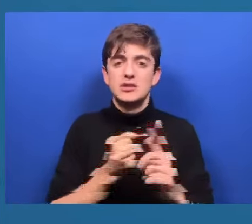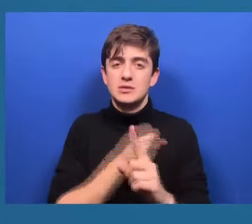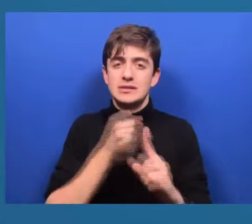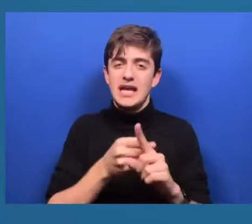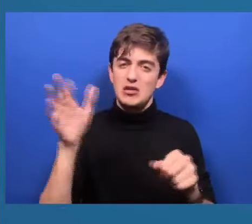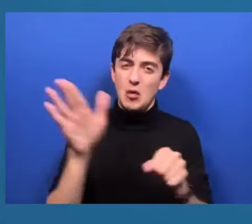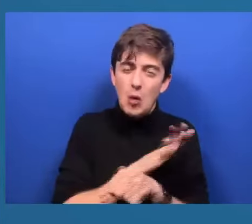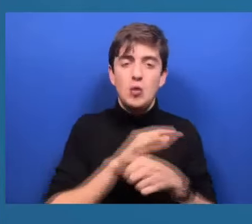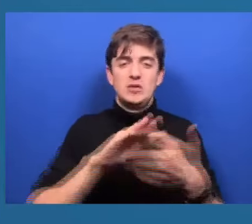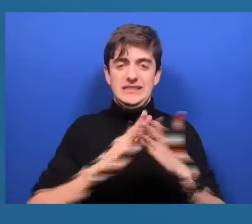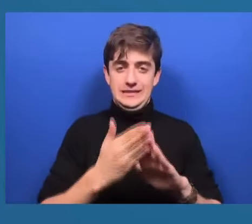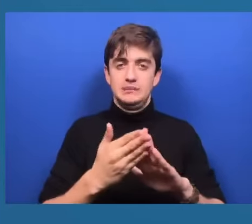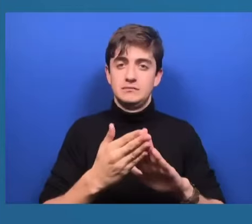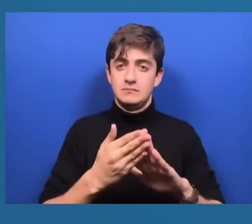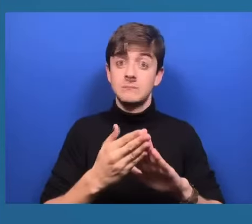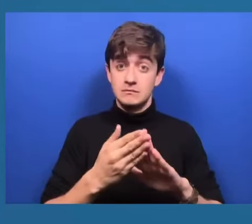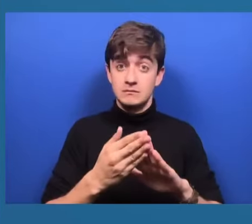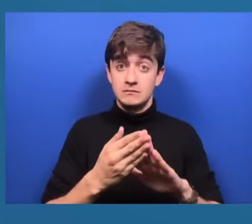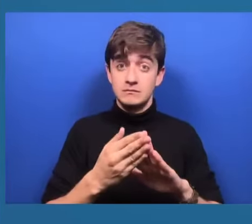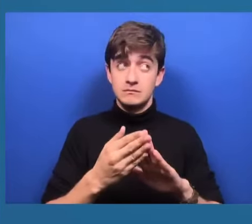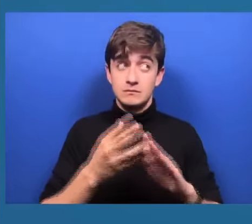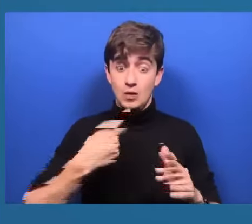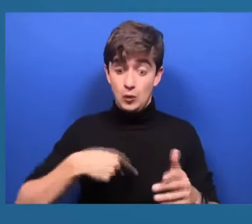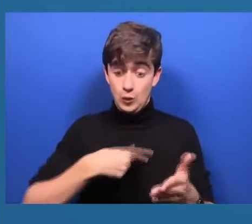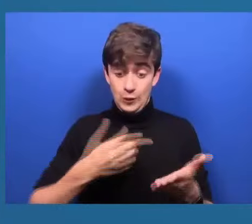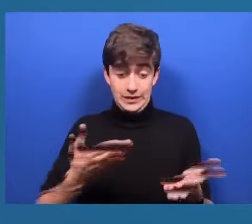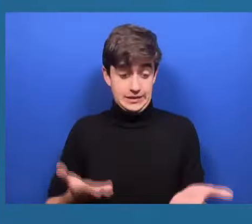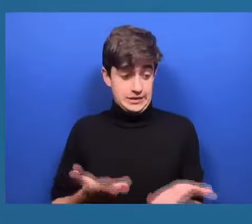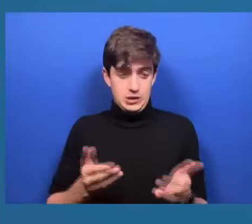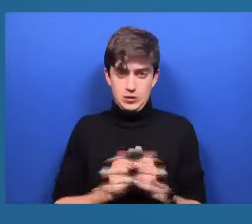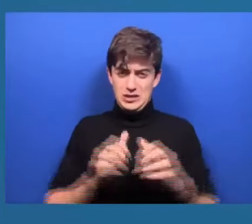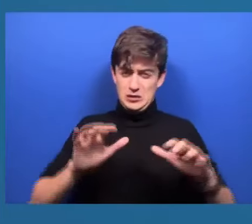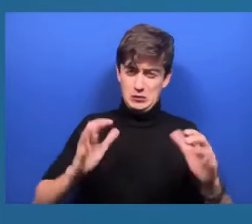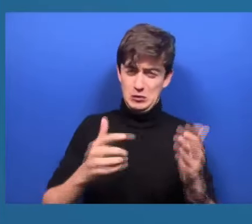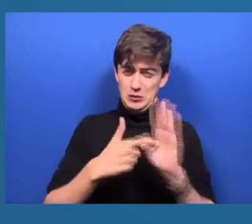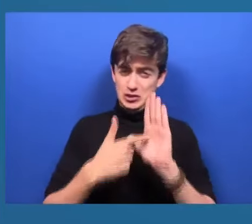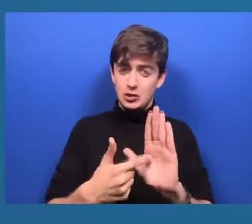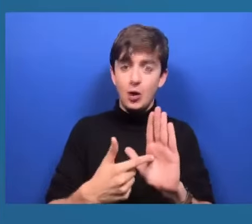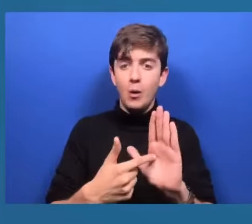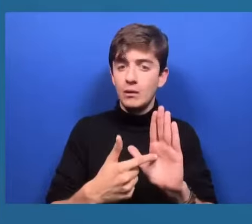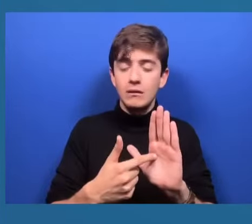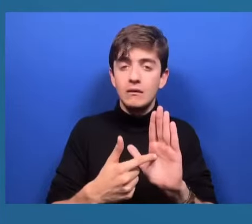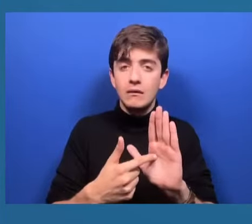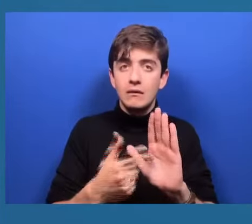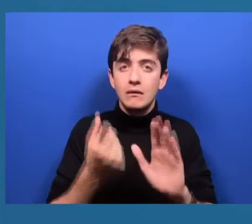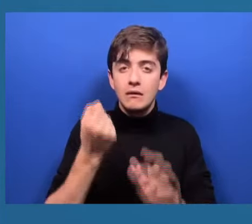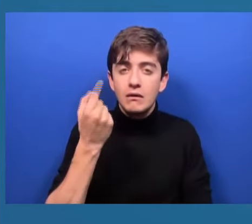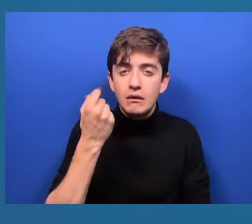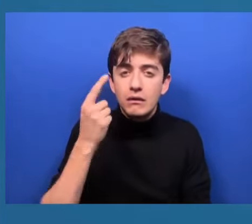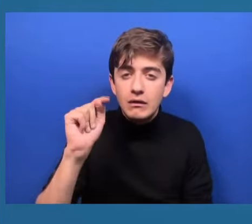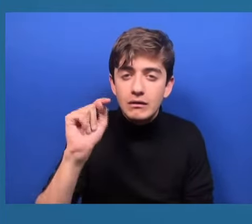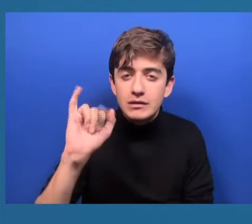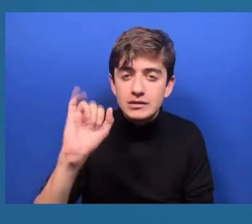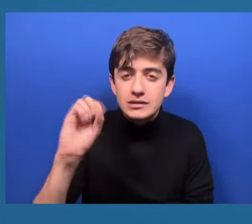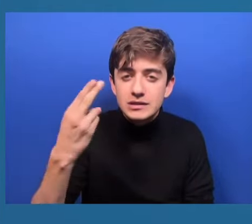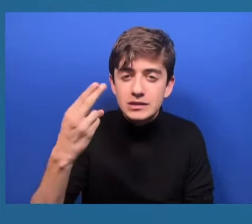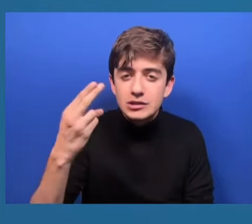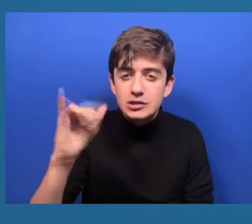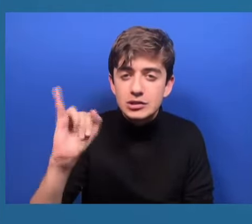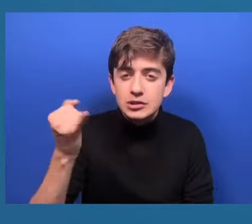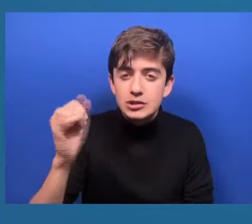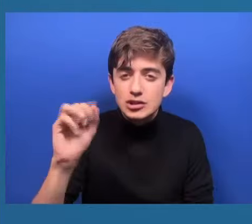city. And what we show here in this coalition is that Tish James is